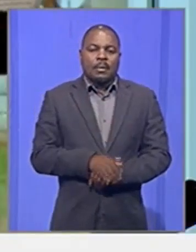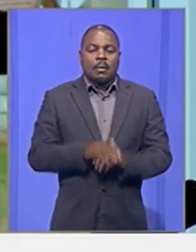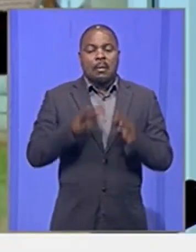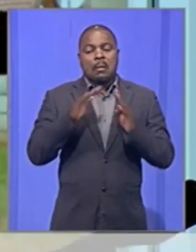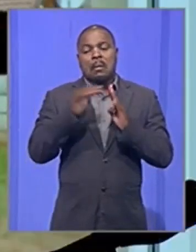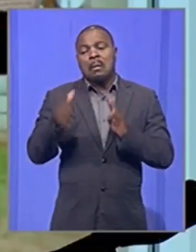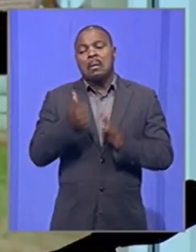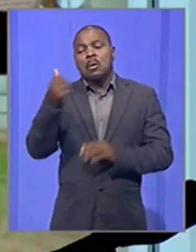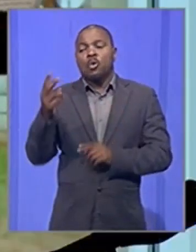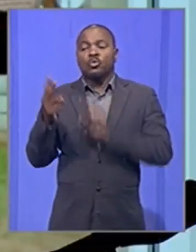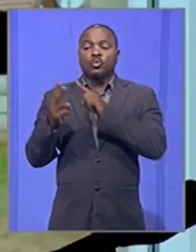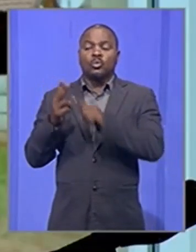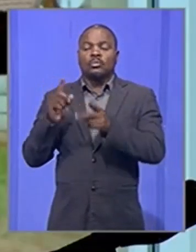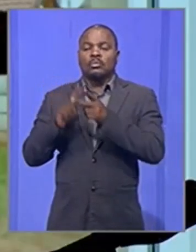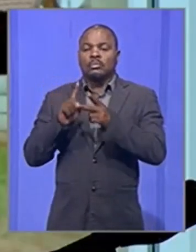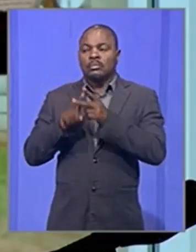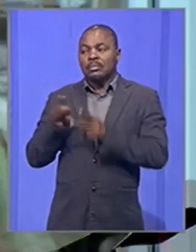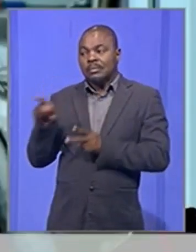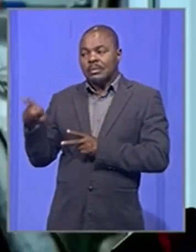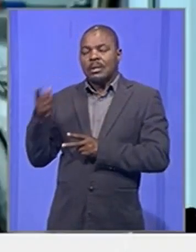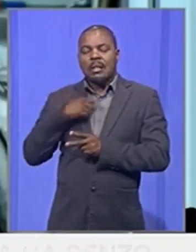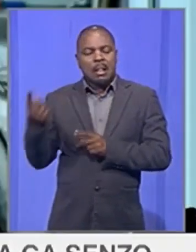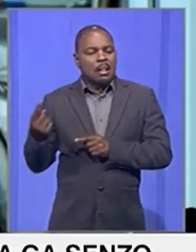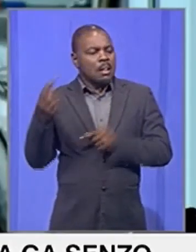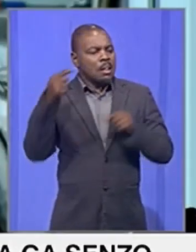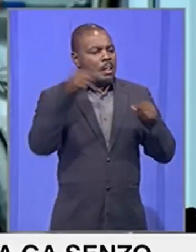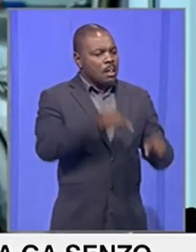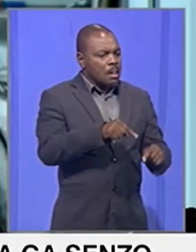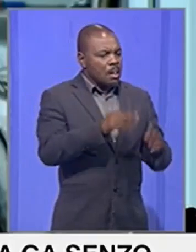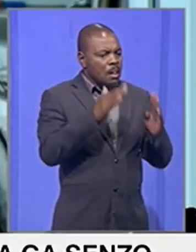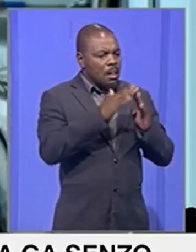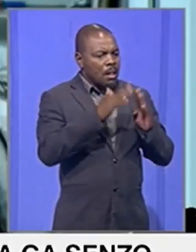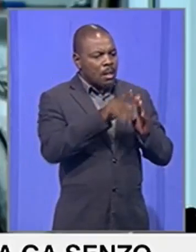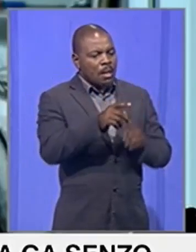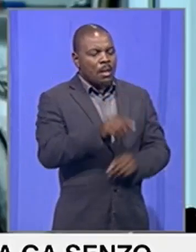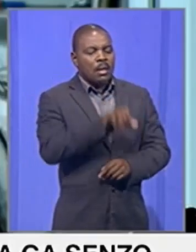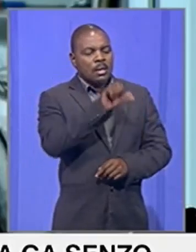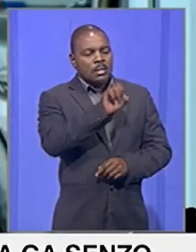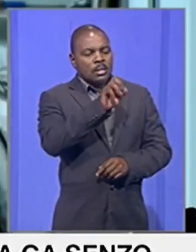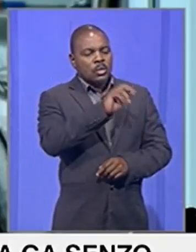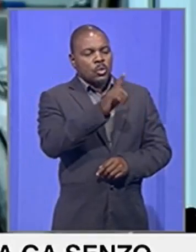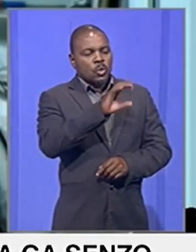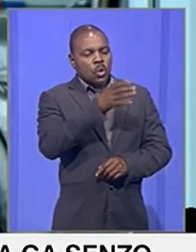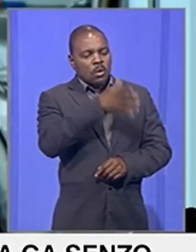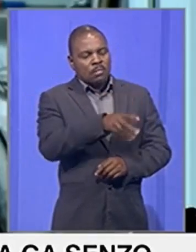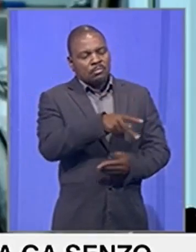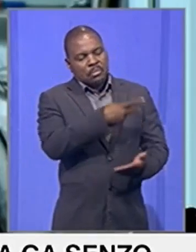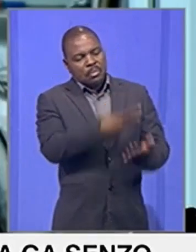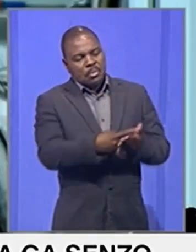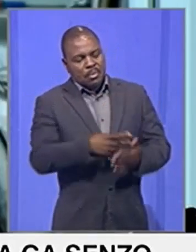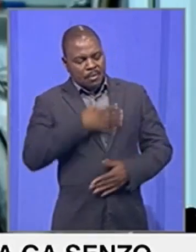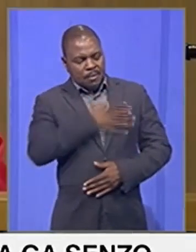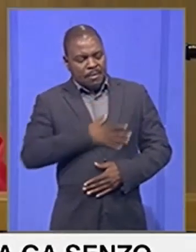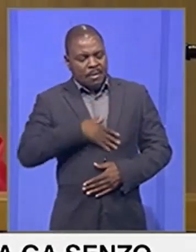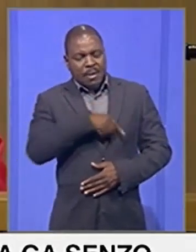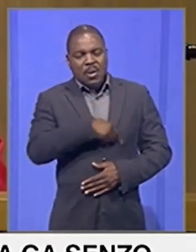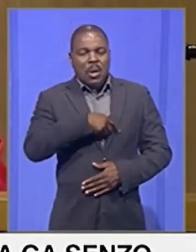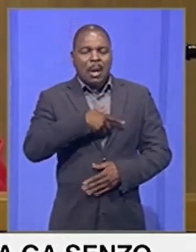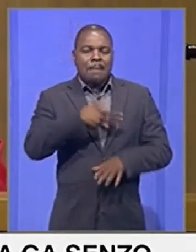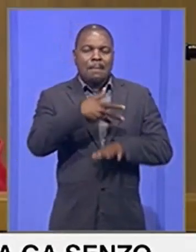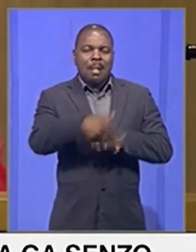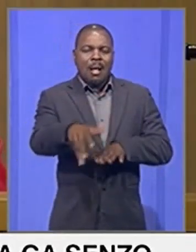ba le babedi Thwala o ne a tabogela mo ntlong le go fitlhela Meyiwa a le mo fatshe a na le ntho mo sehubeng eo e neng e tshologa madi. A